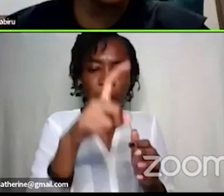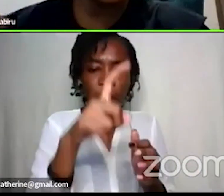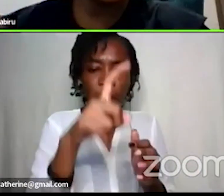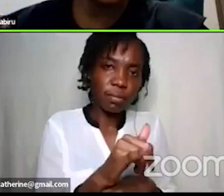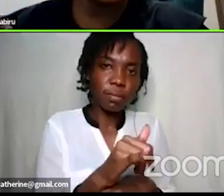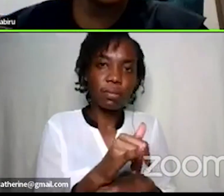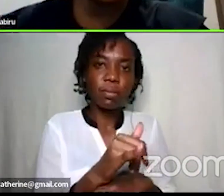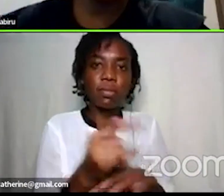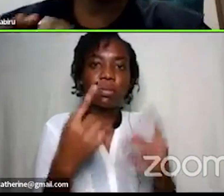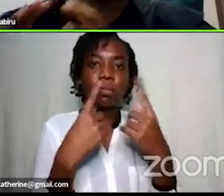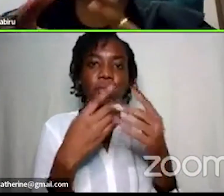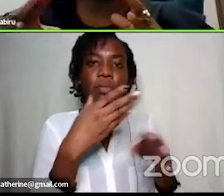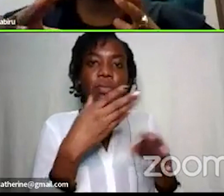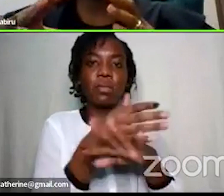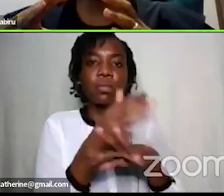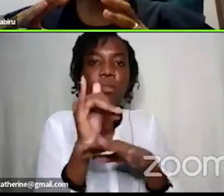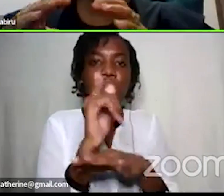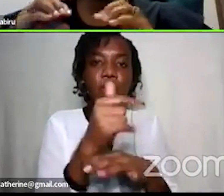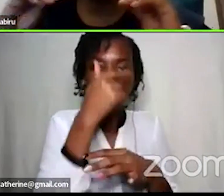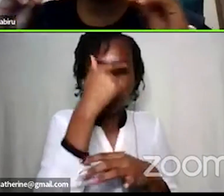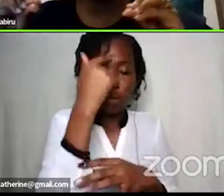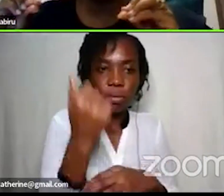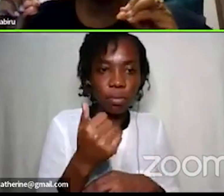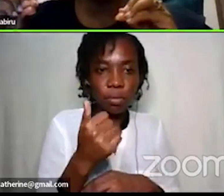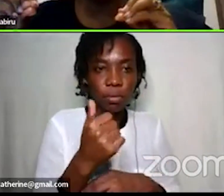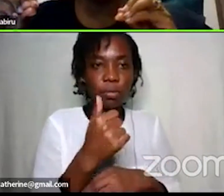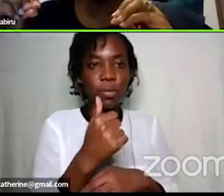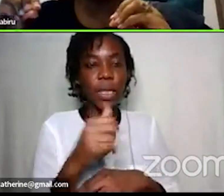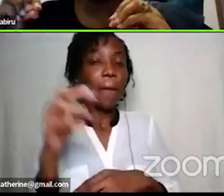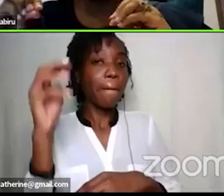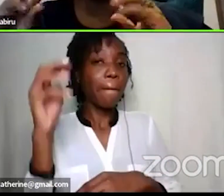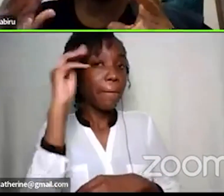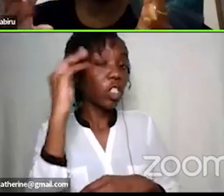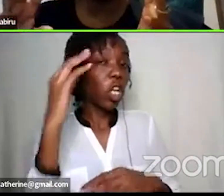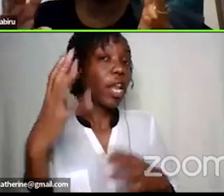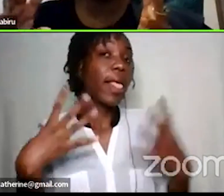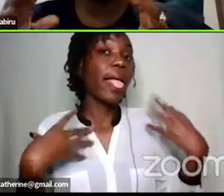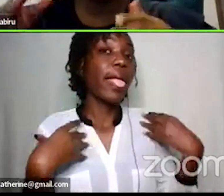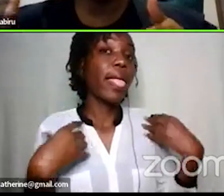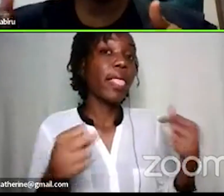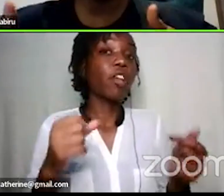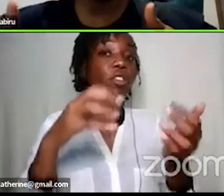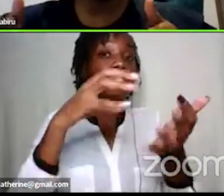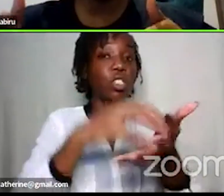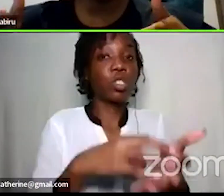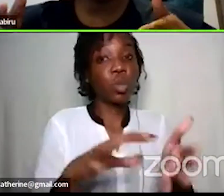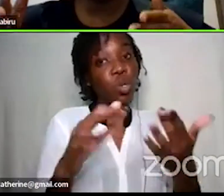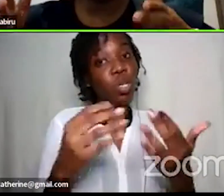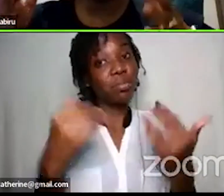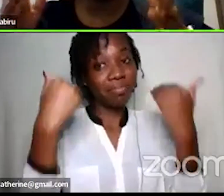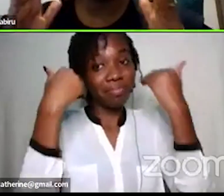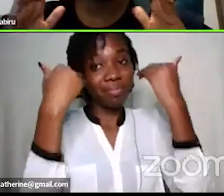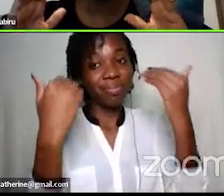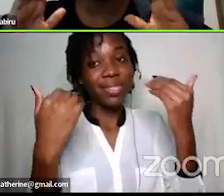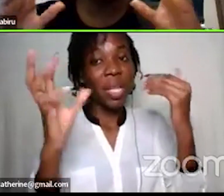that self-assessment, because mental health conditions or distress will be